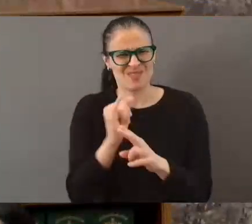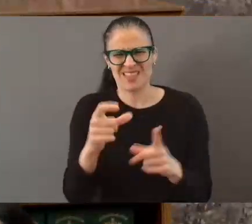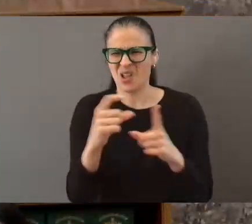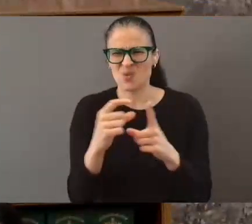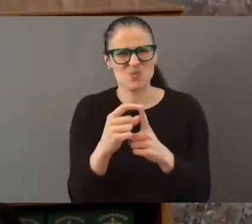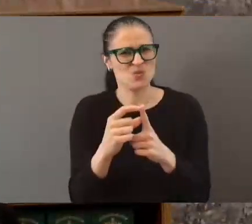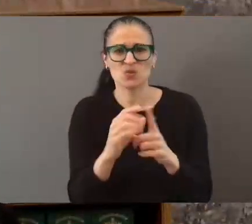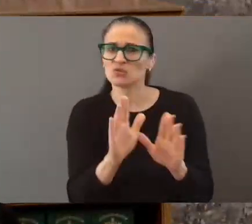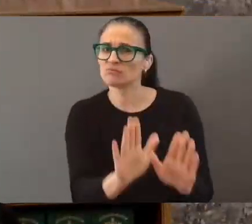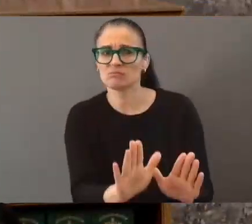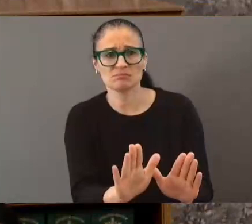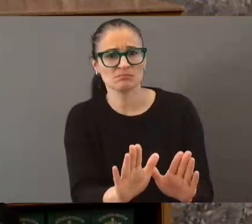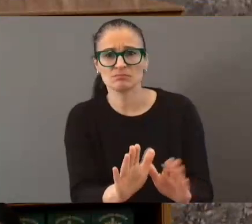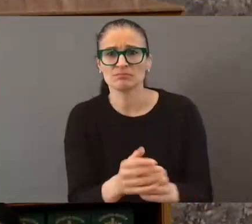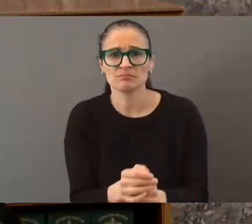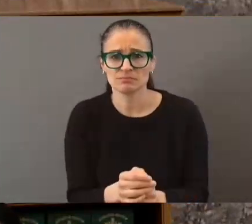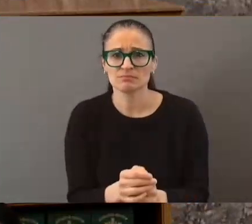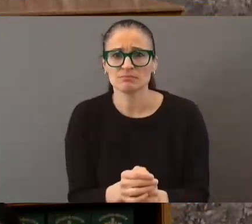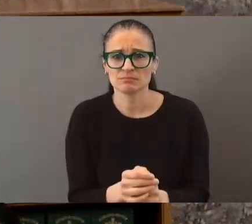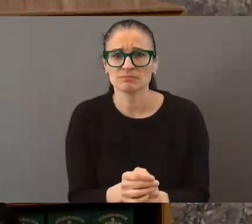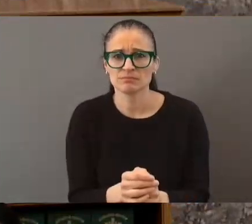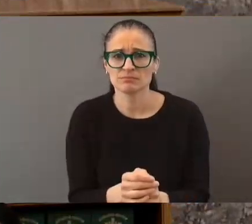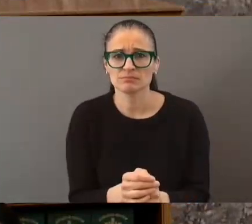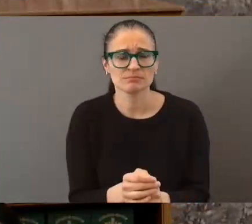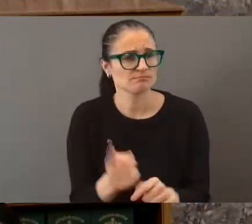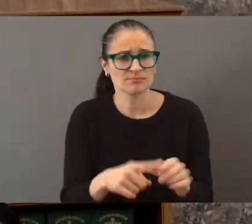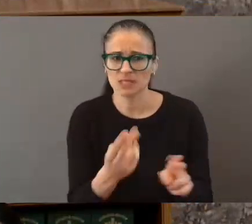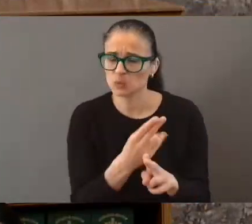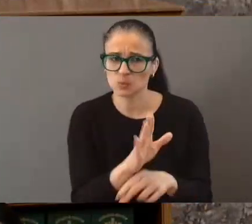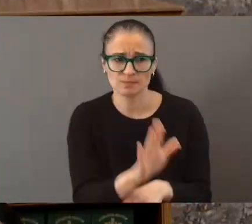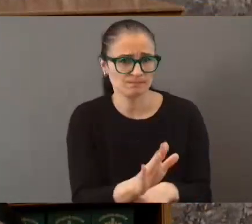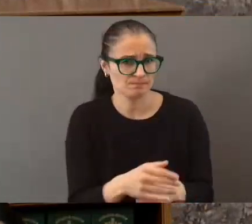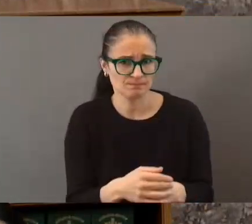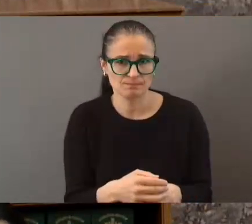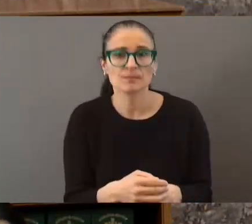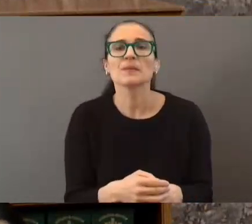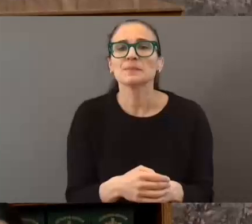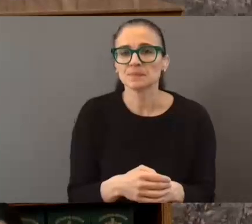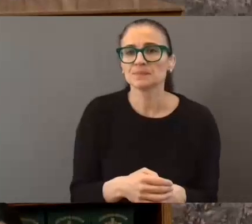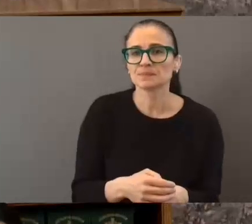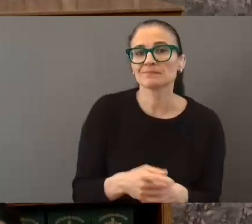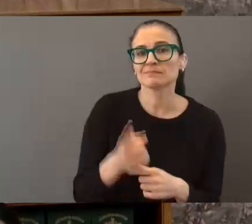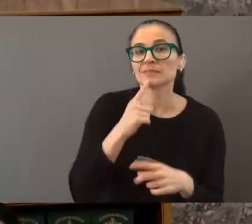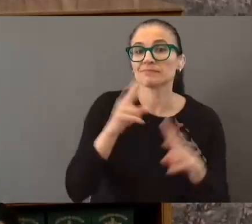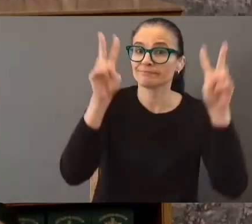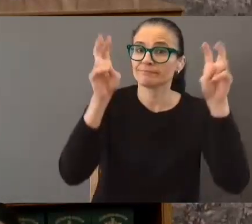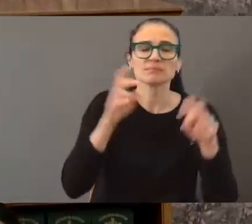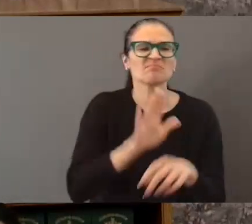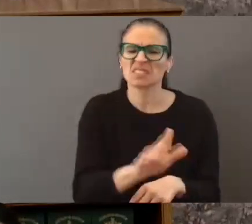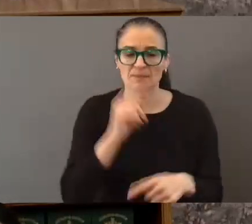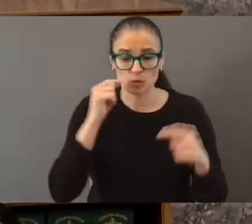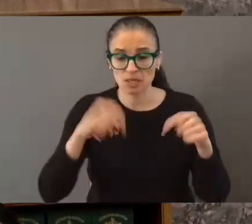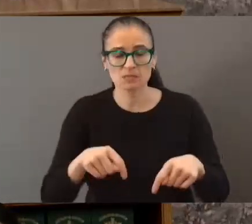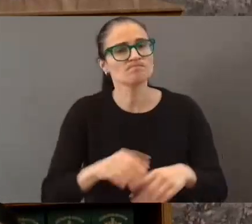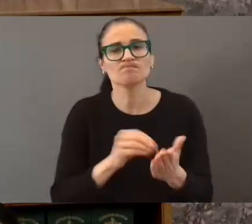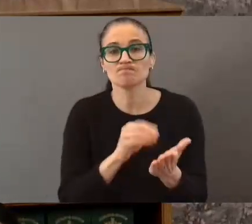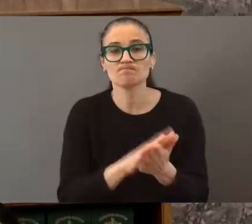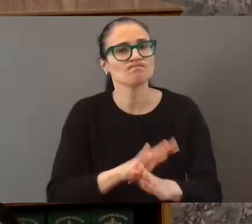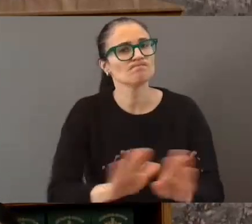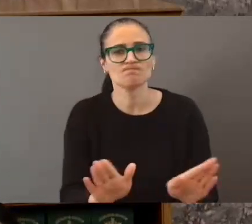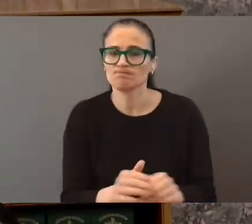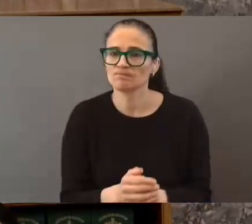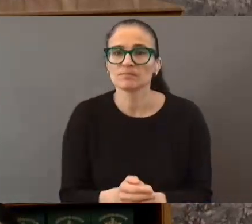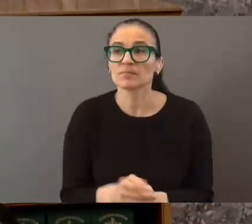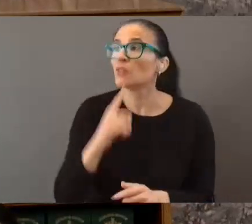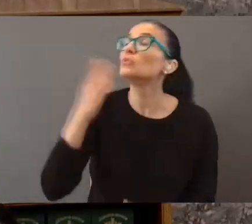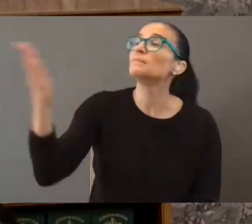you, Mr. Speaker. Given, quite frankly, this dismal record, and it's the 8 years that has